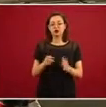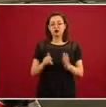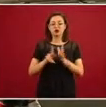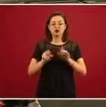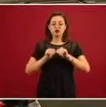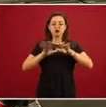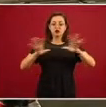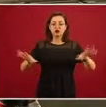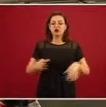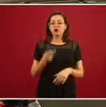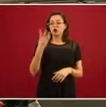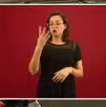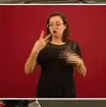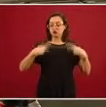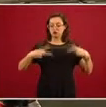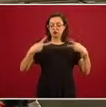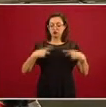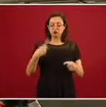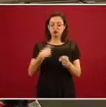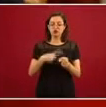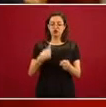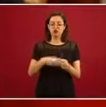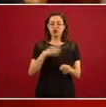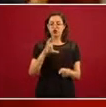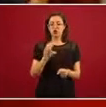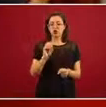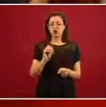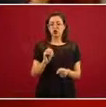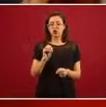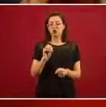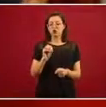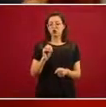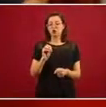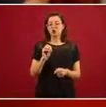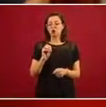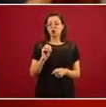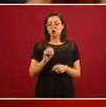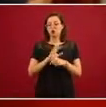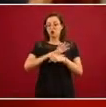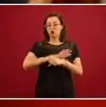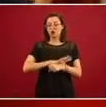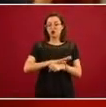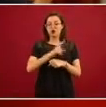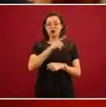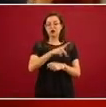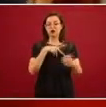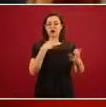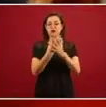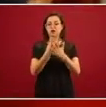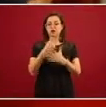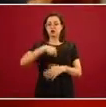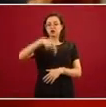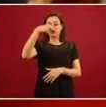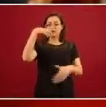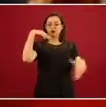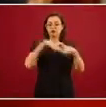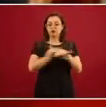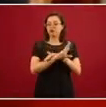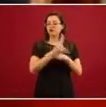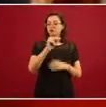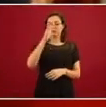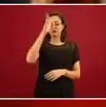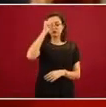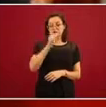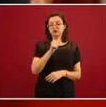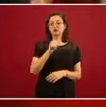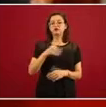April the 4th, the newspaper Basta gave information about 4 infected patients in